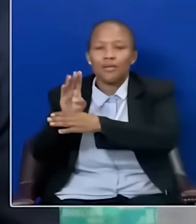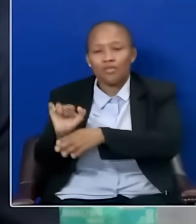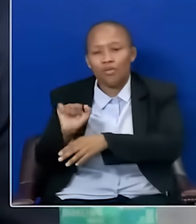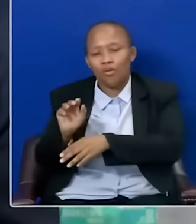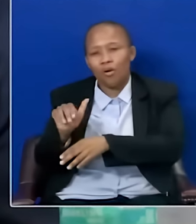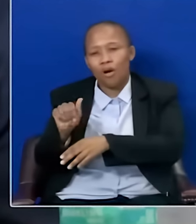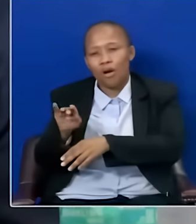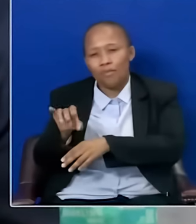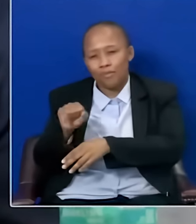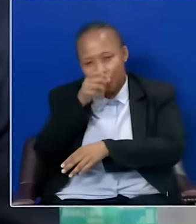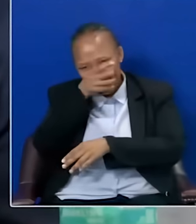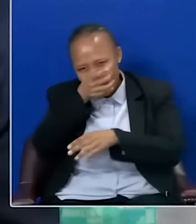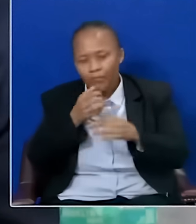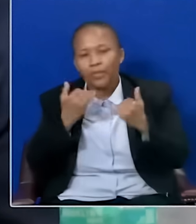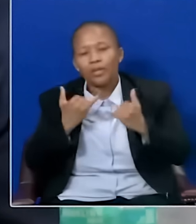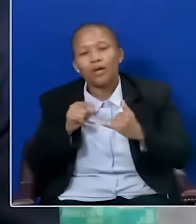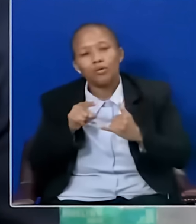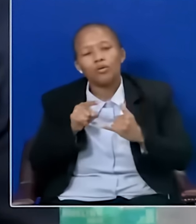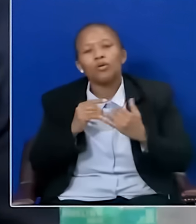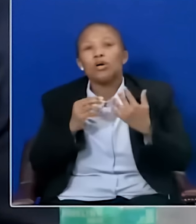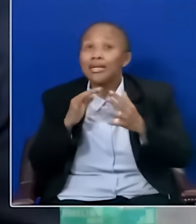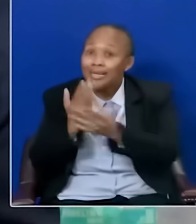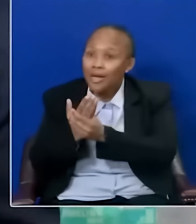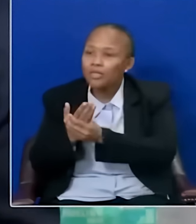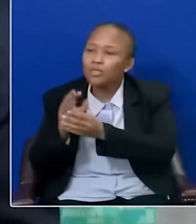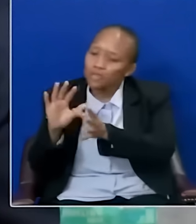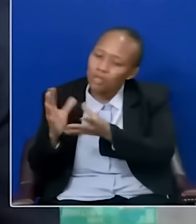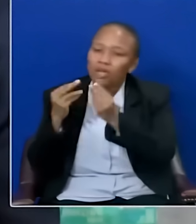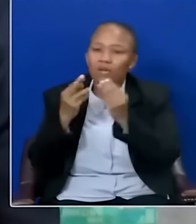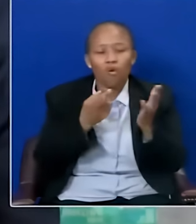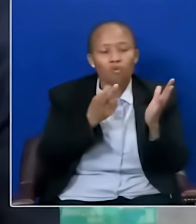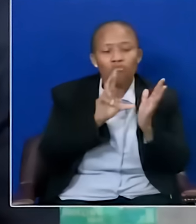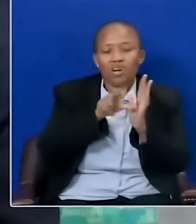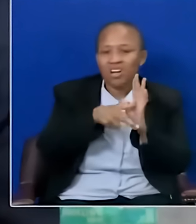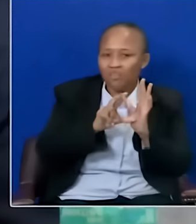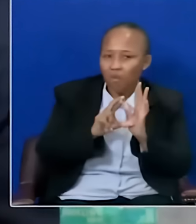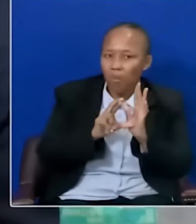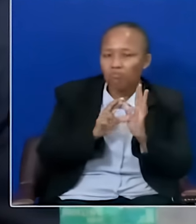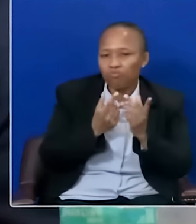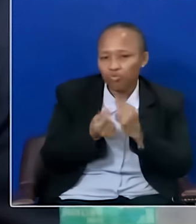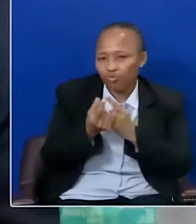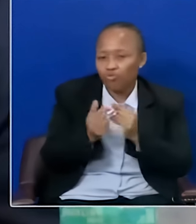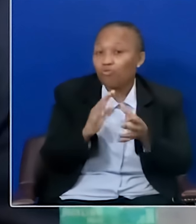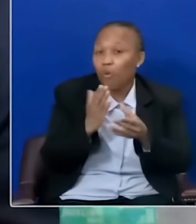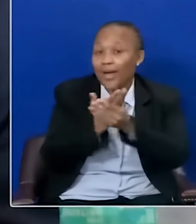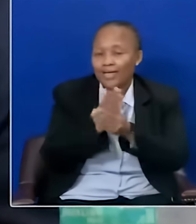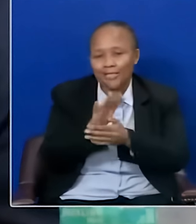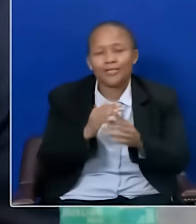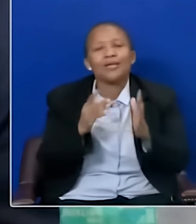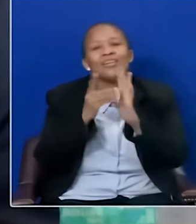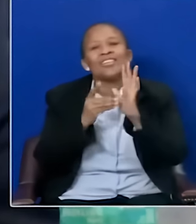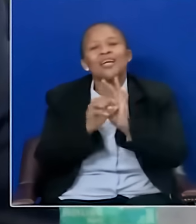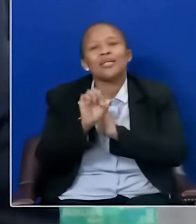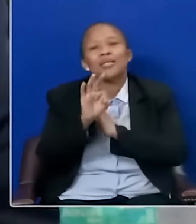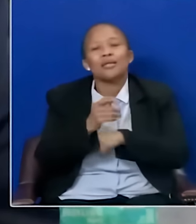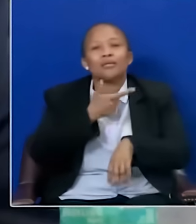Warrant Officer Mbiza for review. She's responsible for review. And on the 3rd of December, Warrant Officer Mbiza